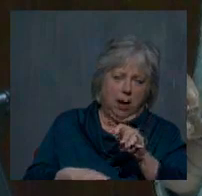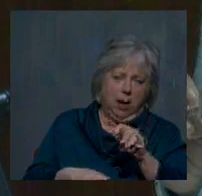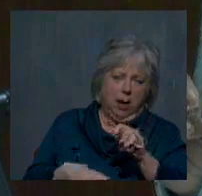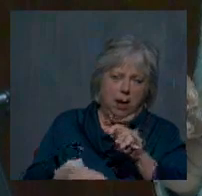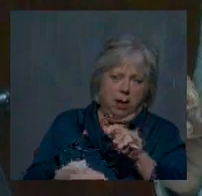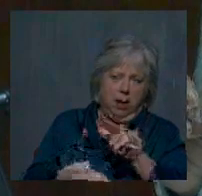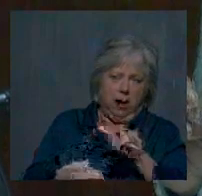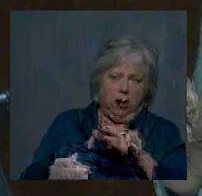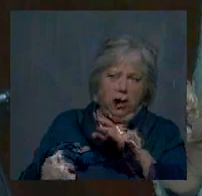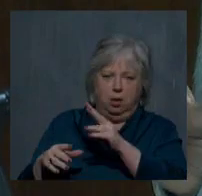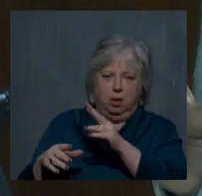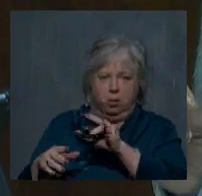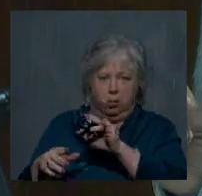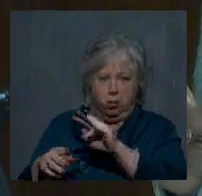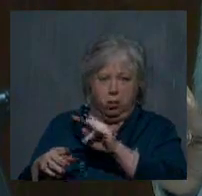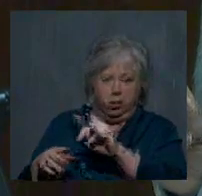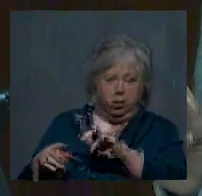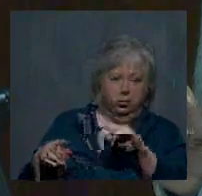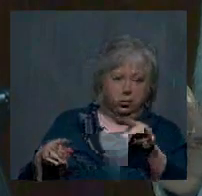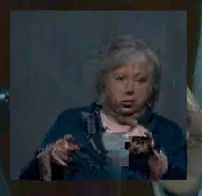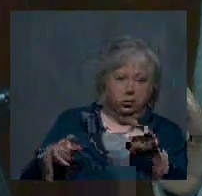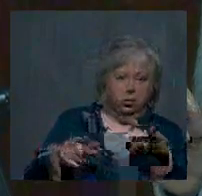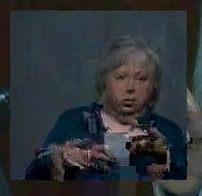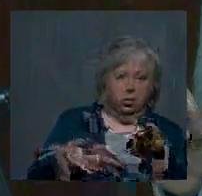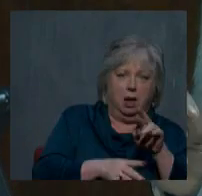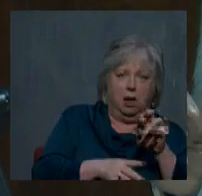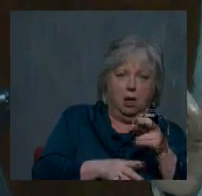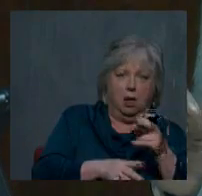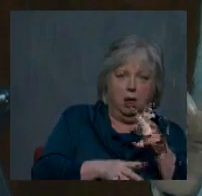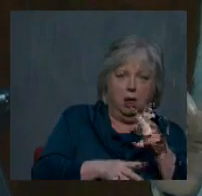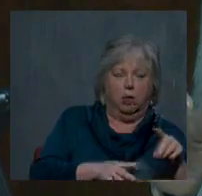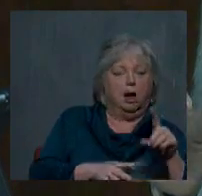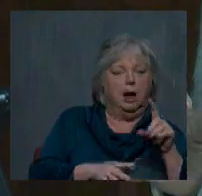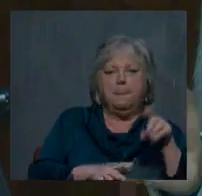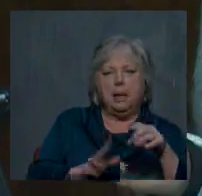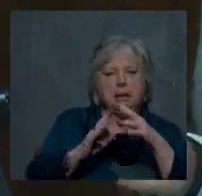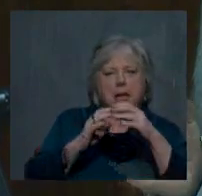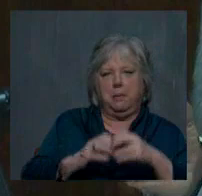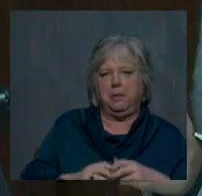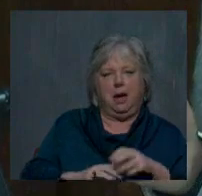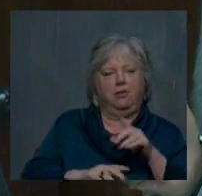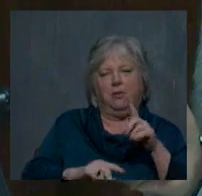and Archwood Drive. It got down. I mean, no snow.